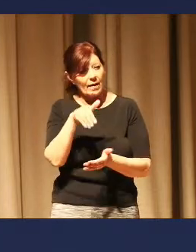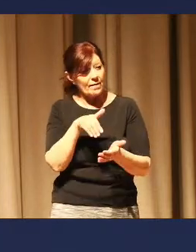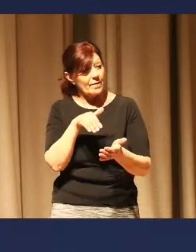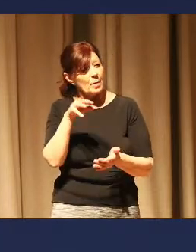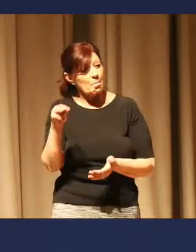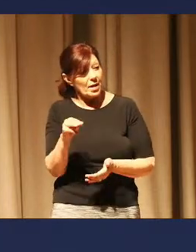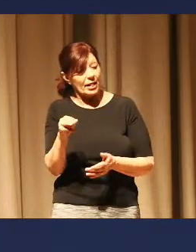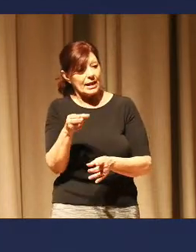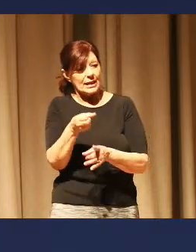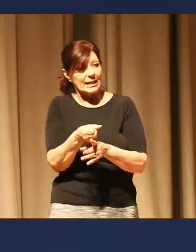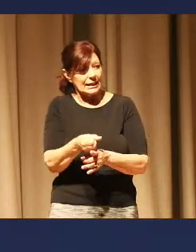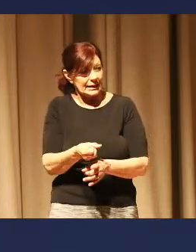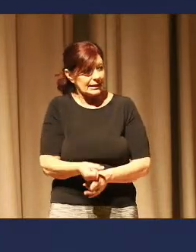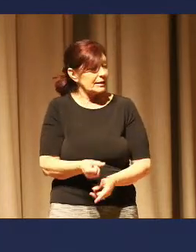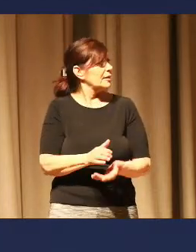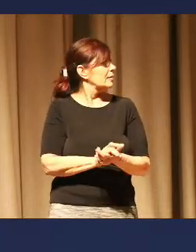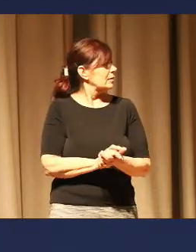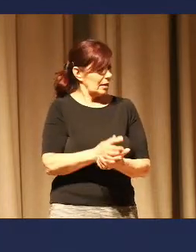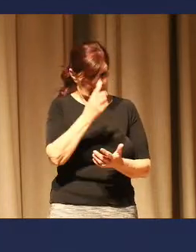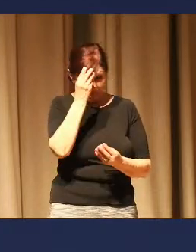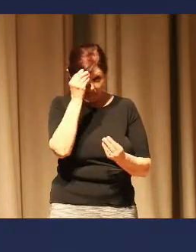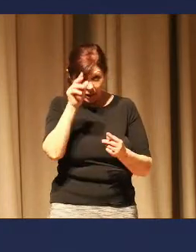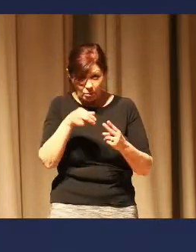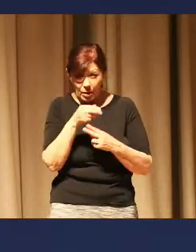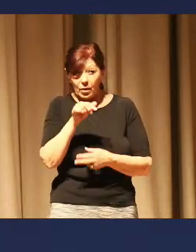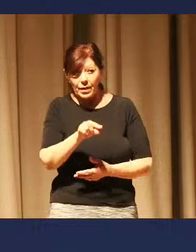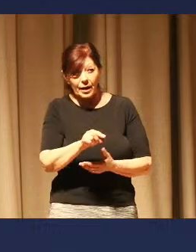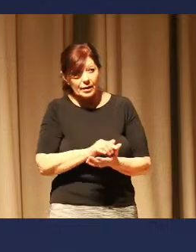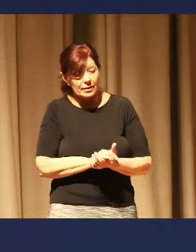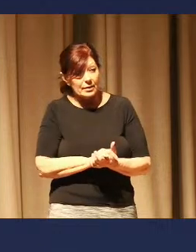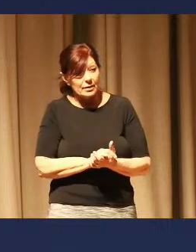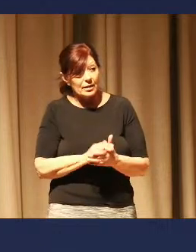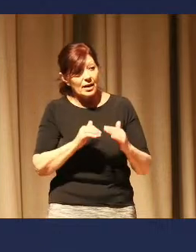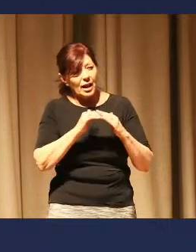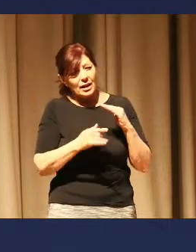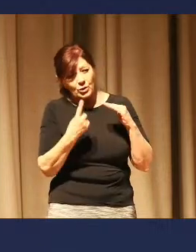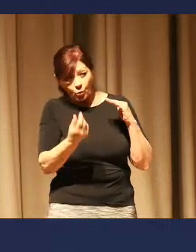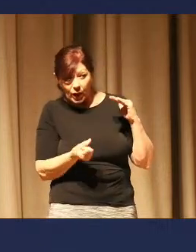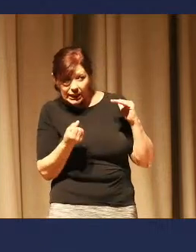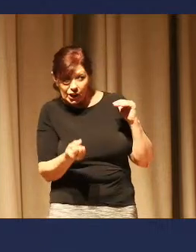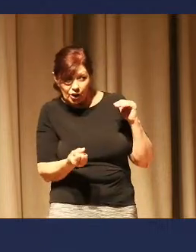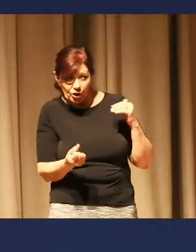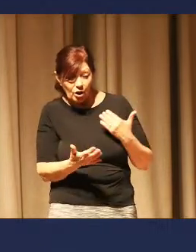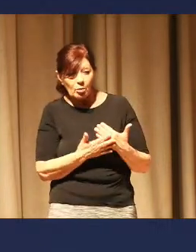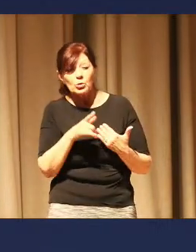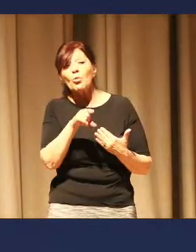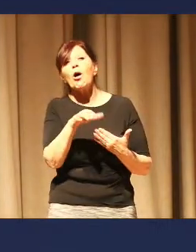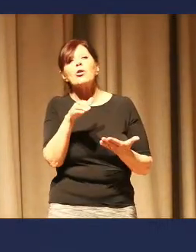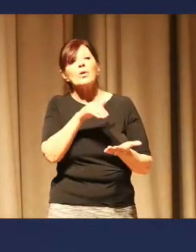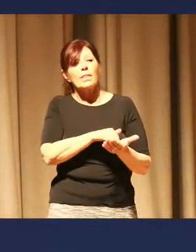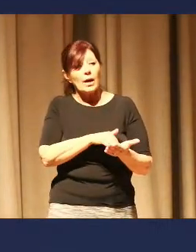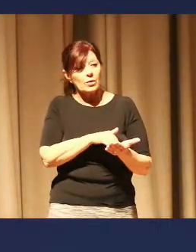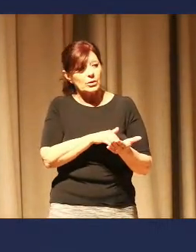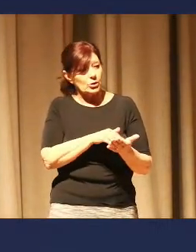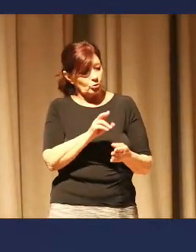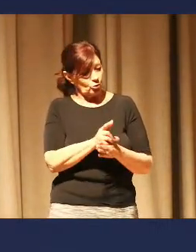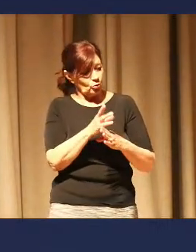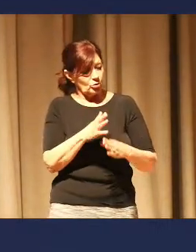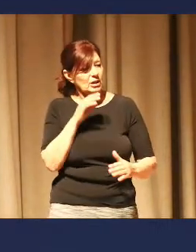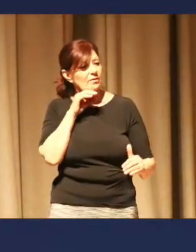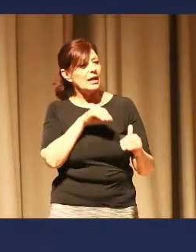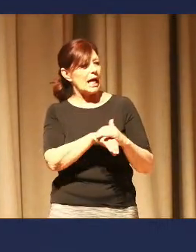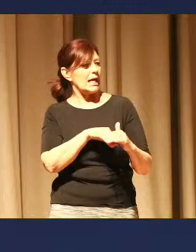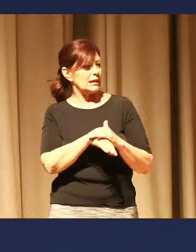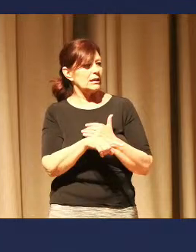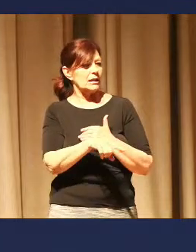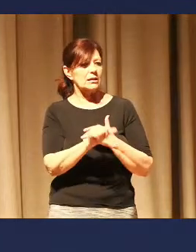million hits. Think about that for a moment. In less than a year, nearly 100,000 individual users have accessed the Erie